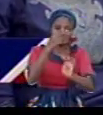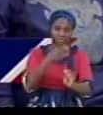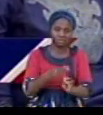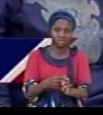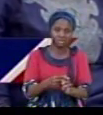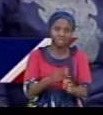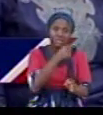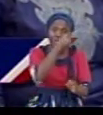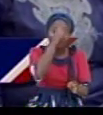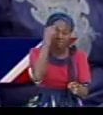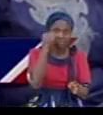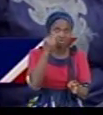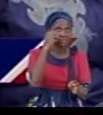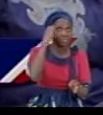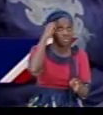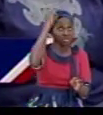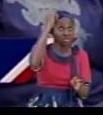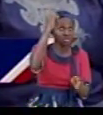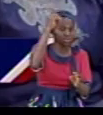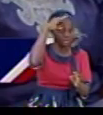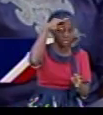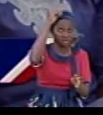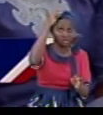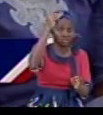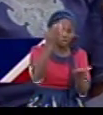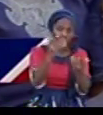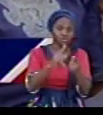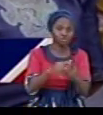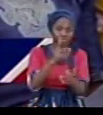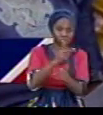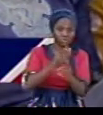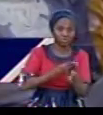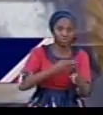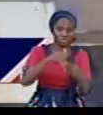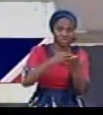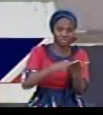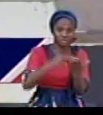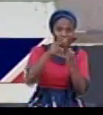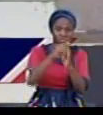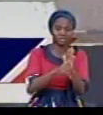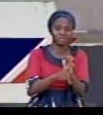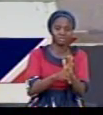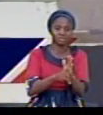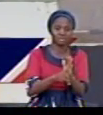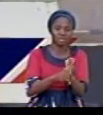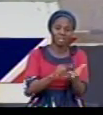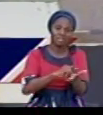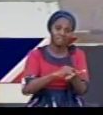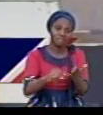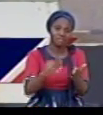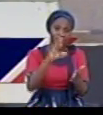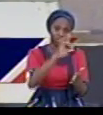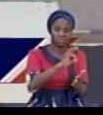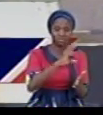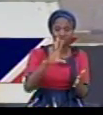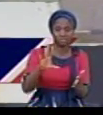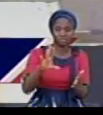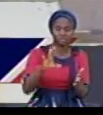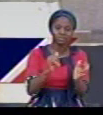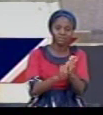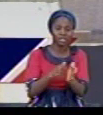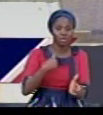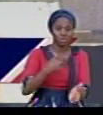Because he wants to keep us in righteousness. Look at verse 75. It says that we might serve him